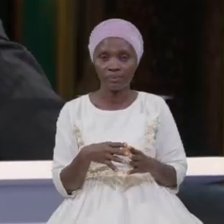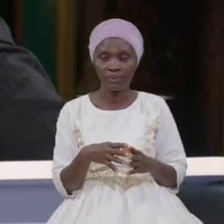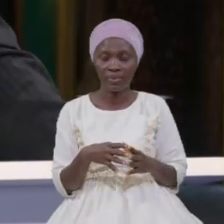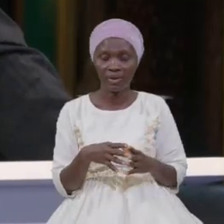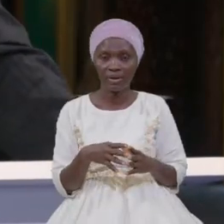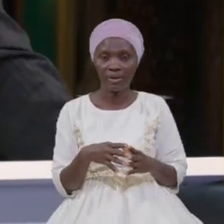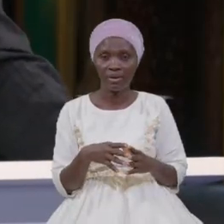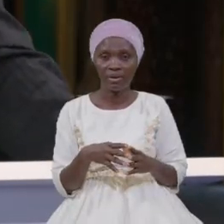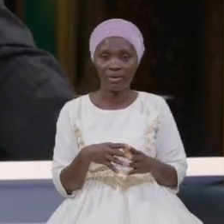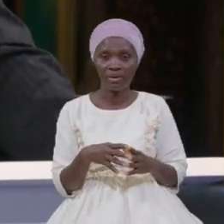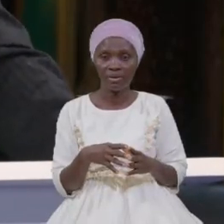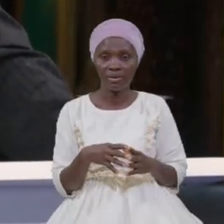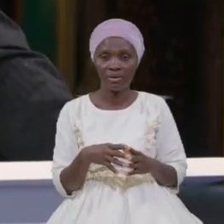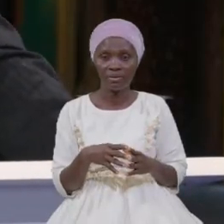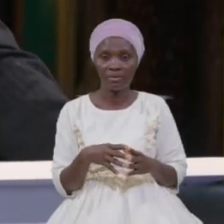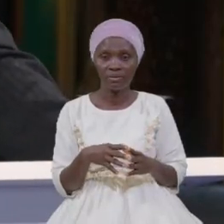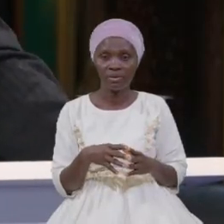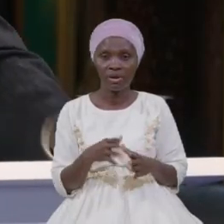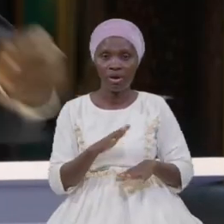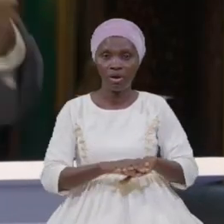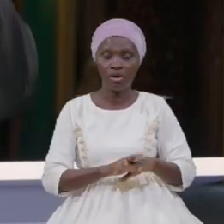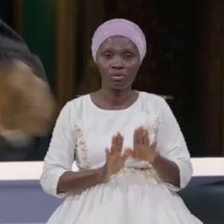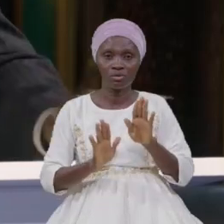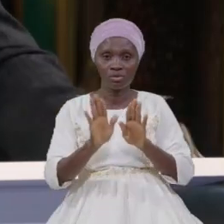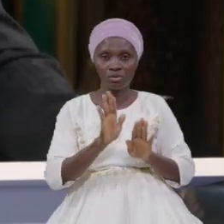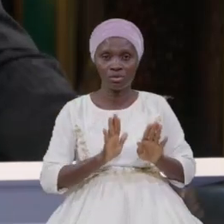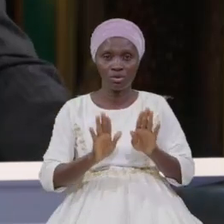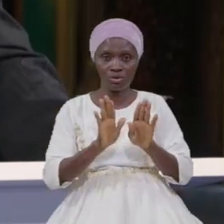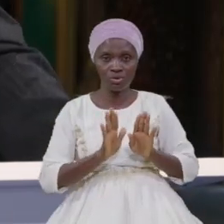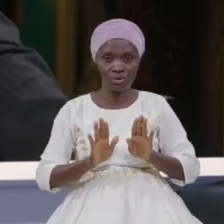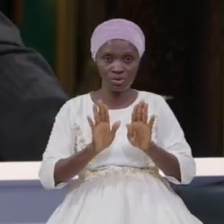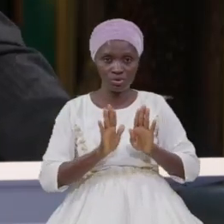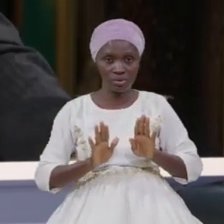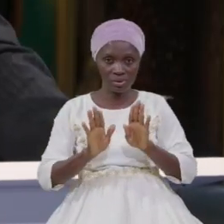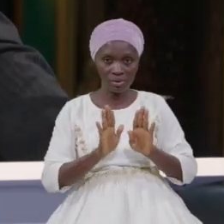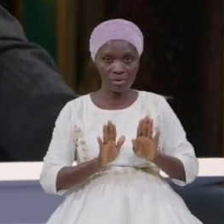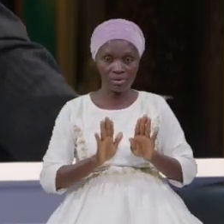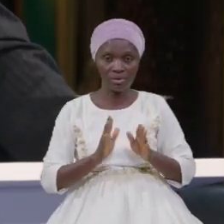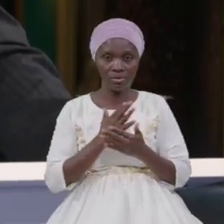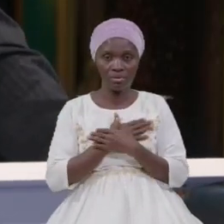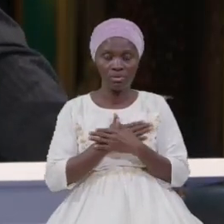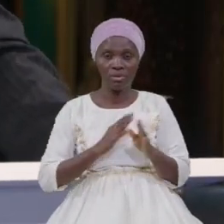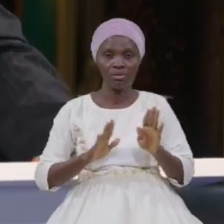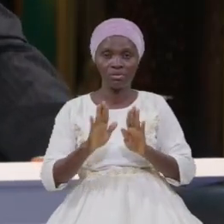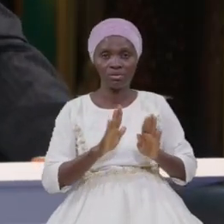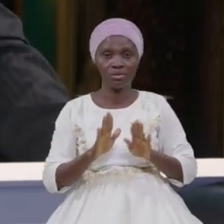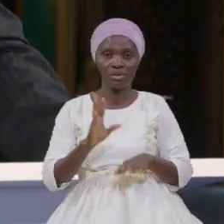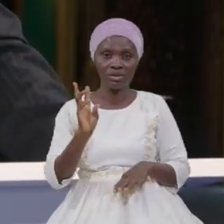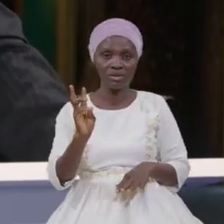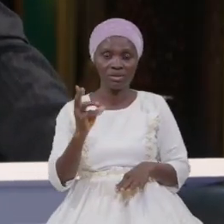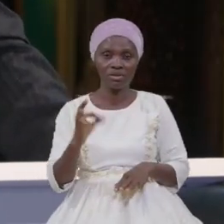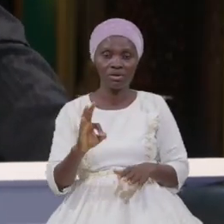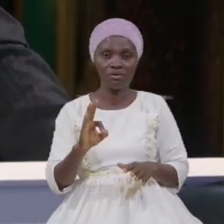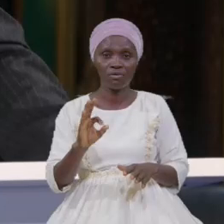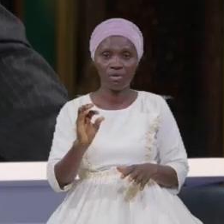The banquet is coming up on Sunday, this coming Sunday, 6th of October,